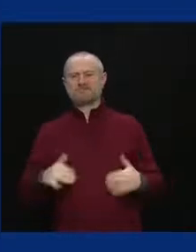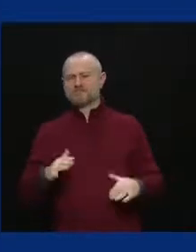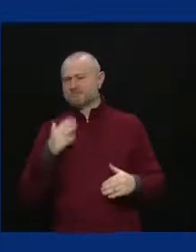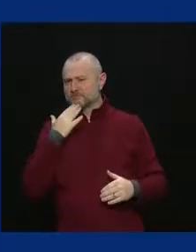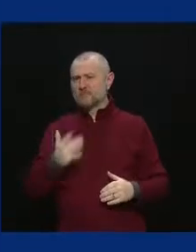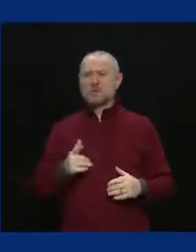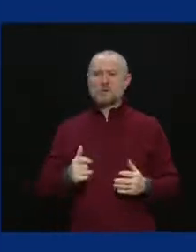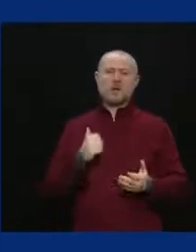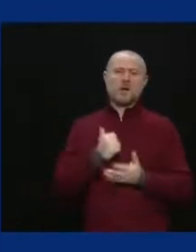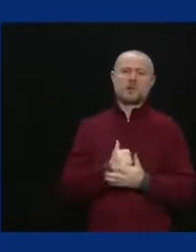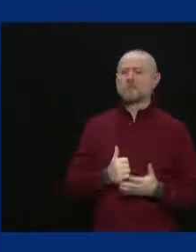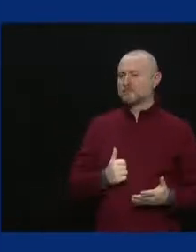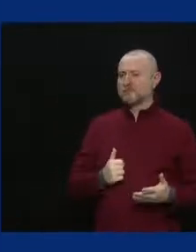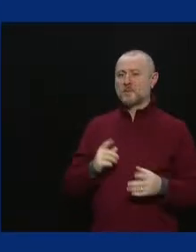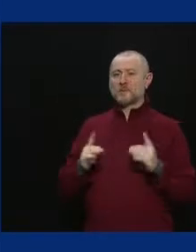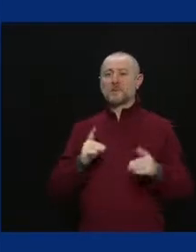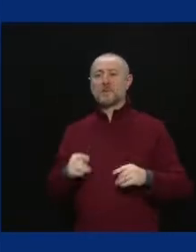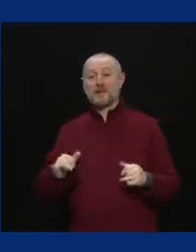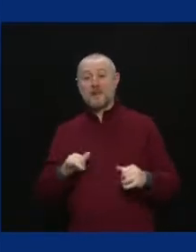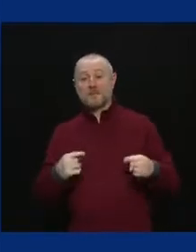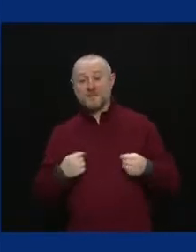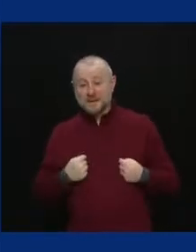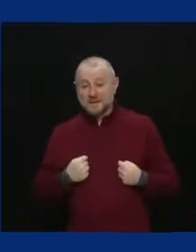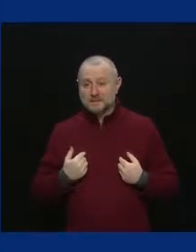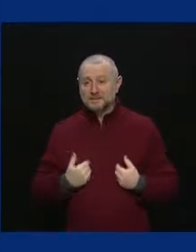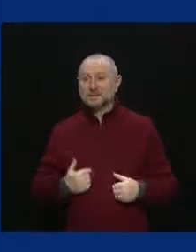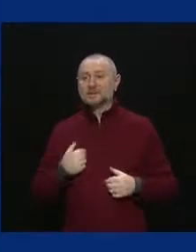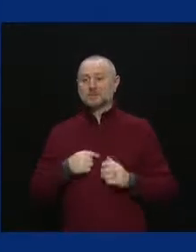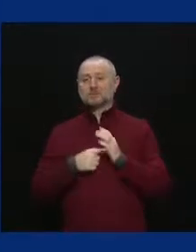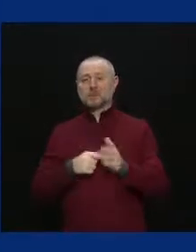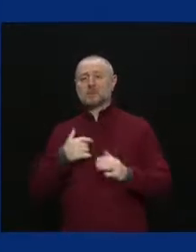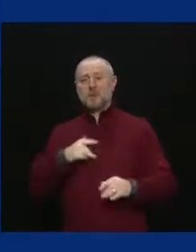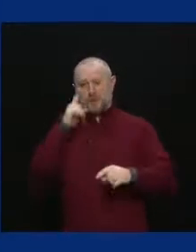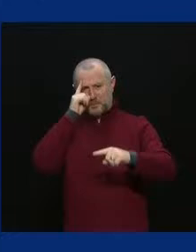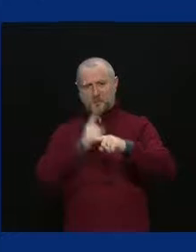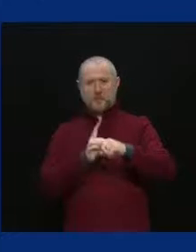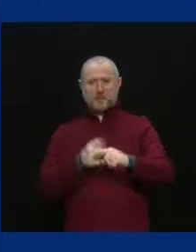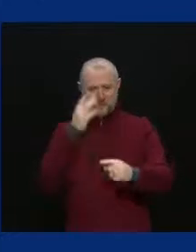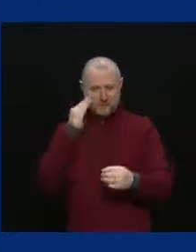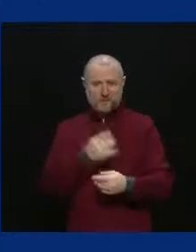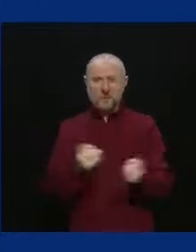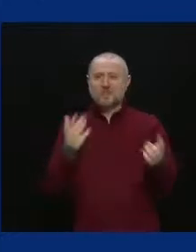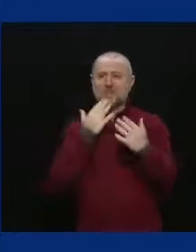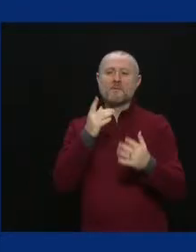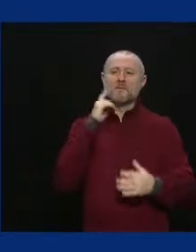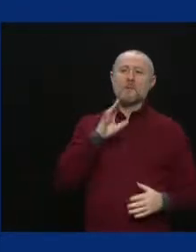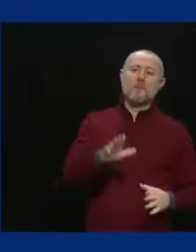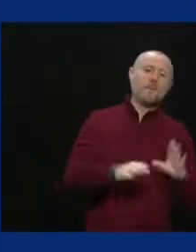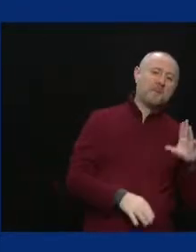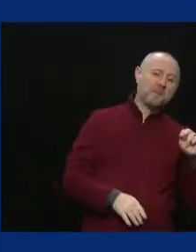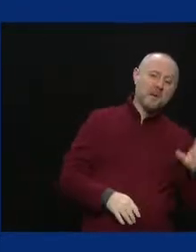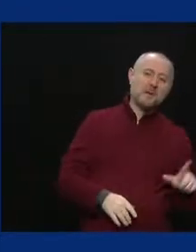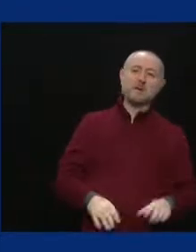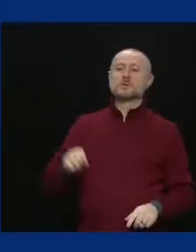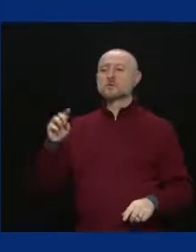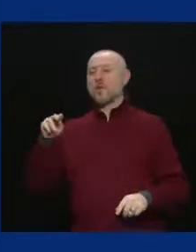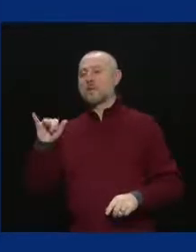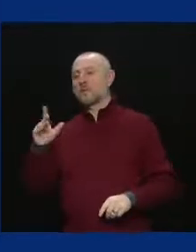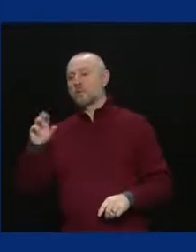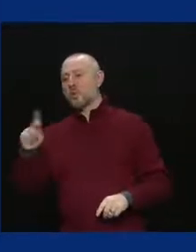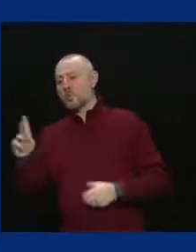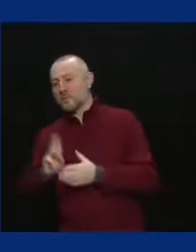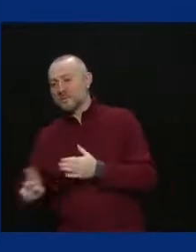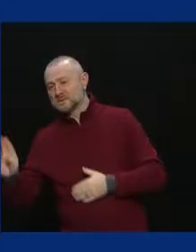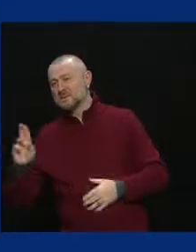allowing people like myself to say, we will get through this. So I want to thank Brookhaven and Stony Brook and all of our partners in the medical research